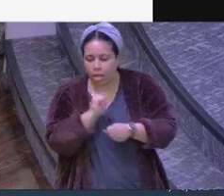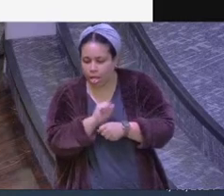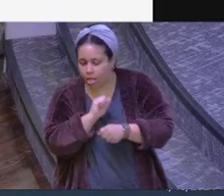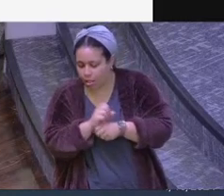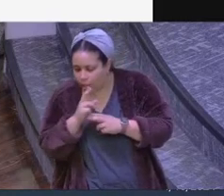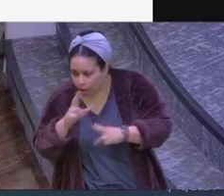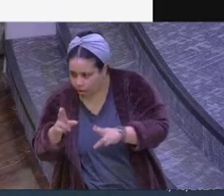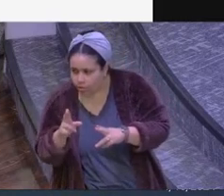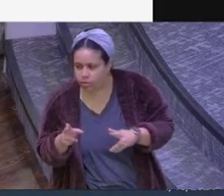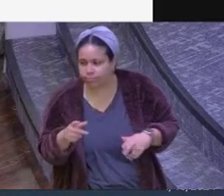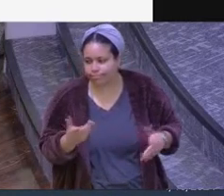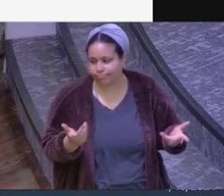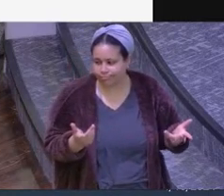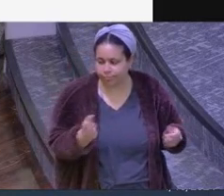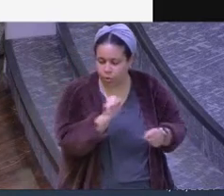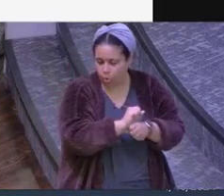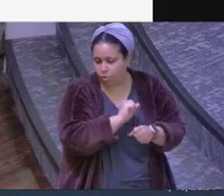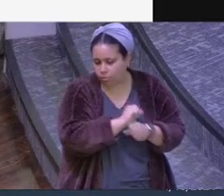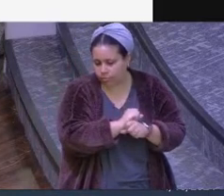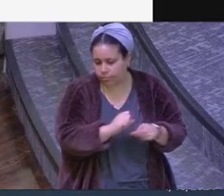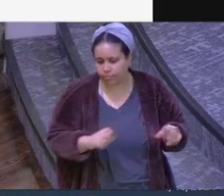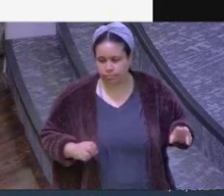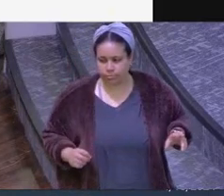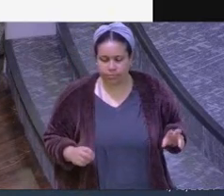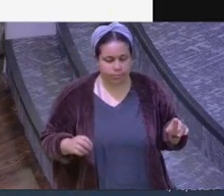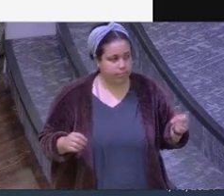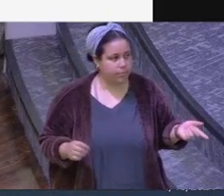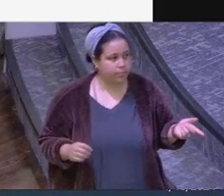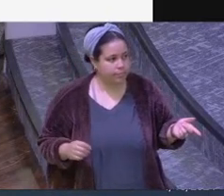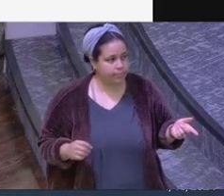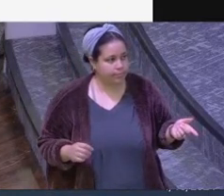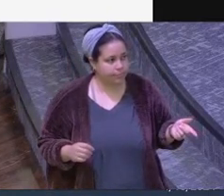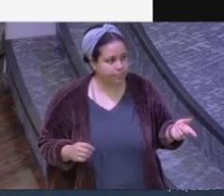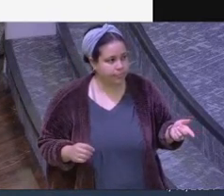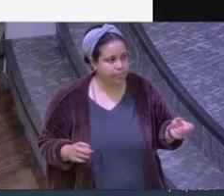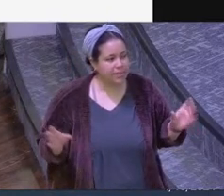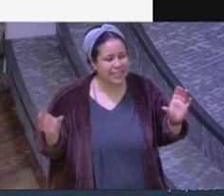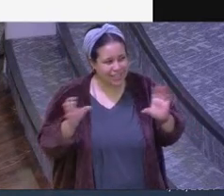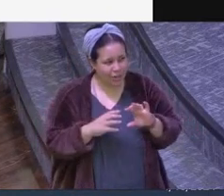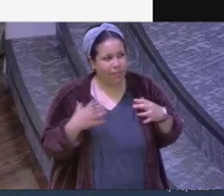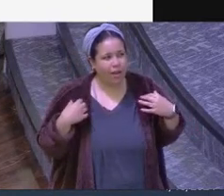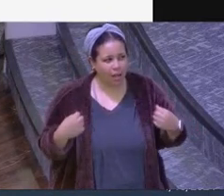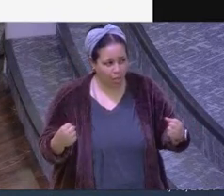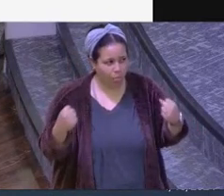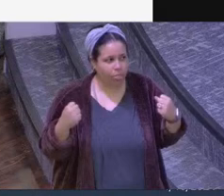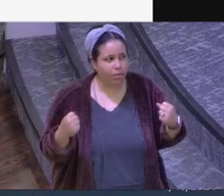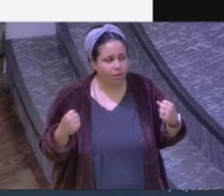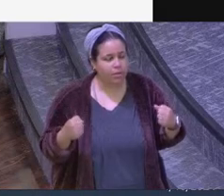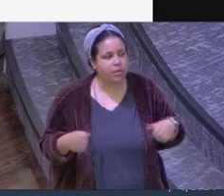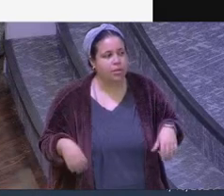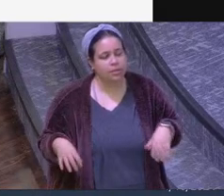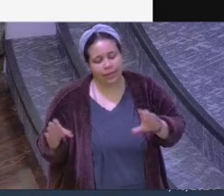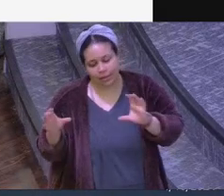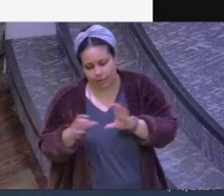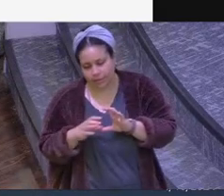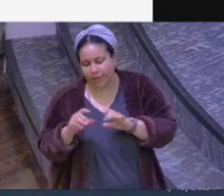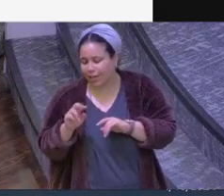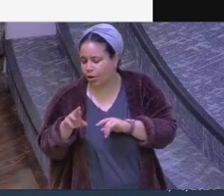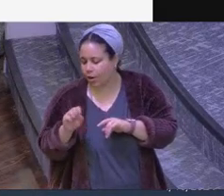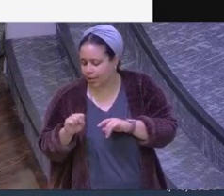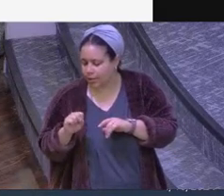each and every day. Again, the increase in certified health insurance, increase in classified, and then the TRS match. Those